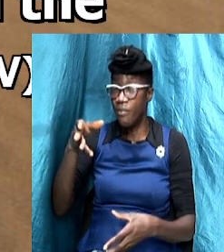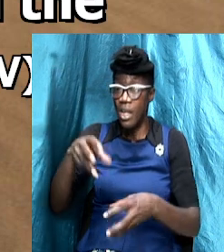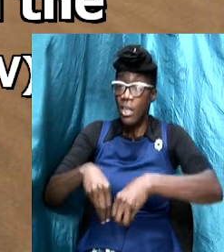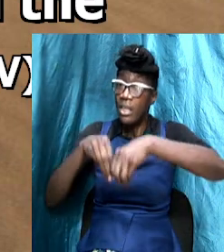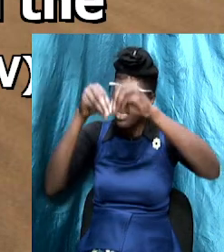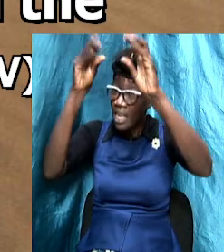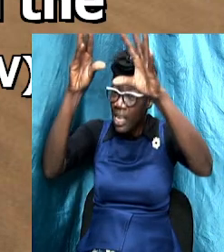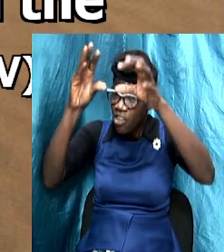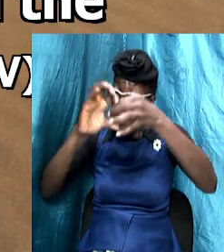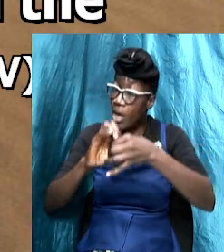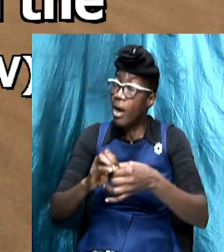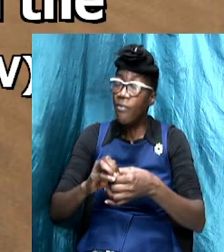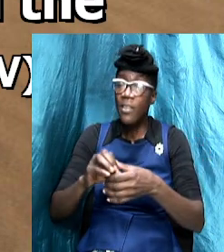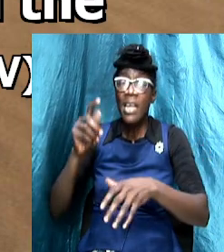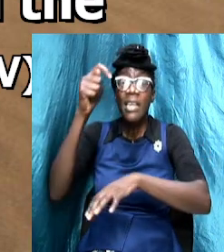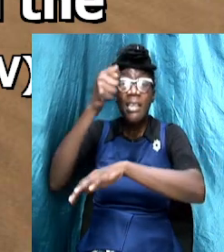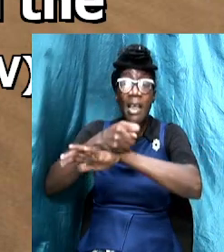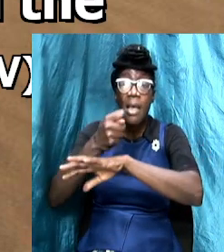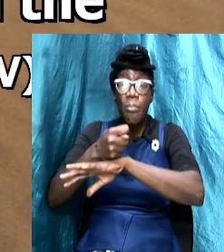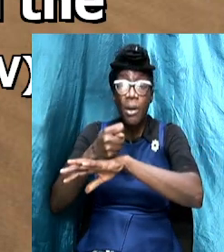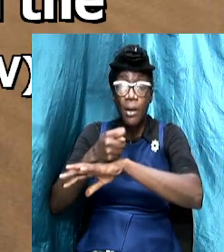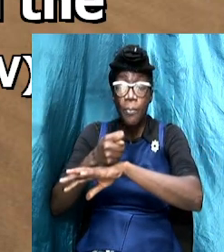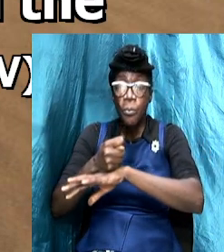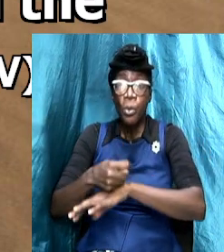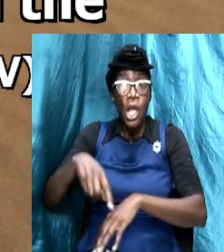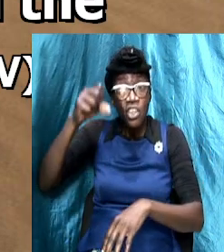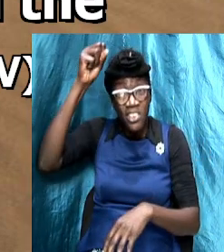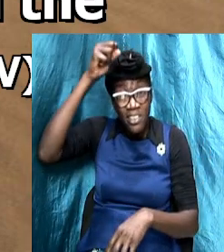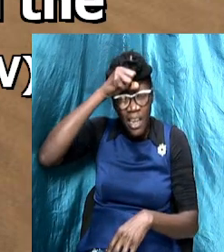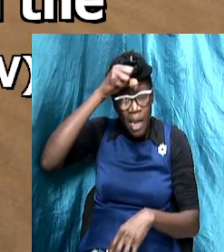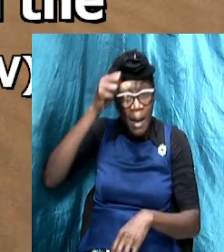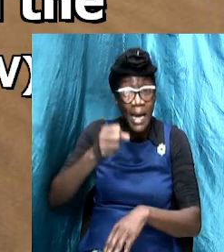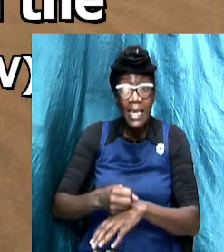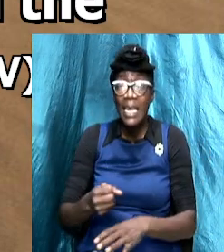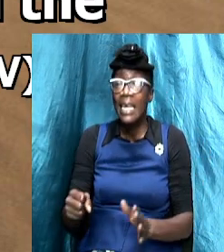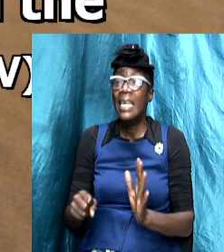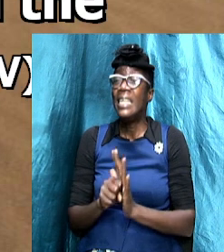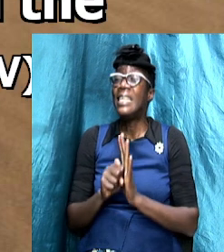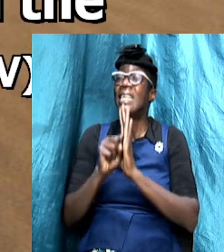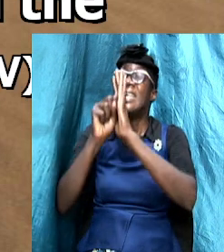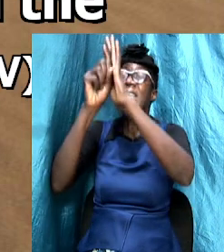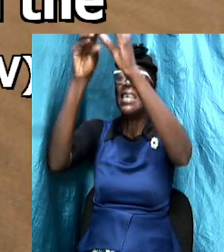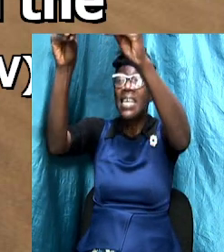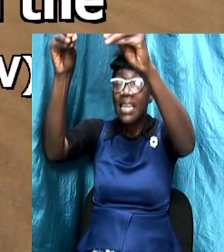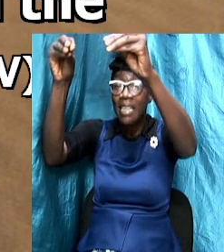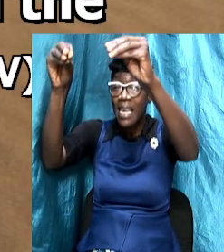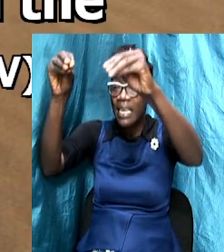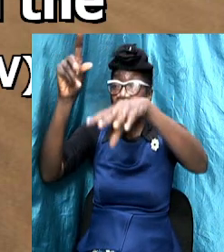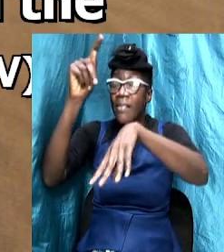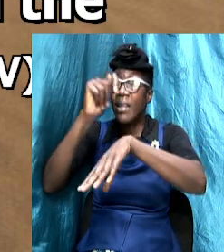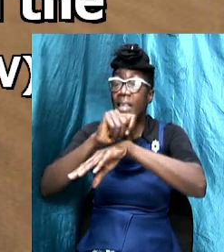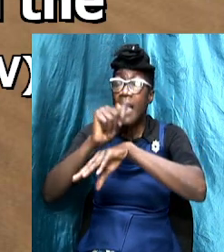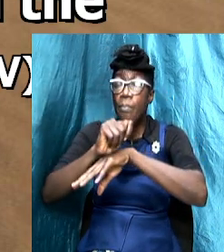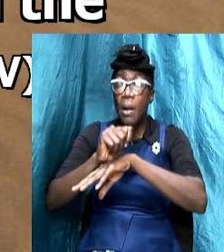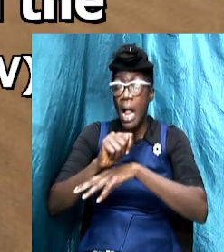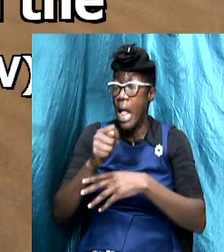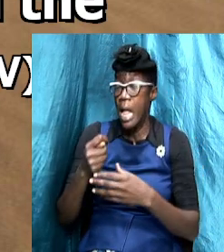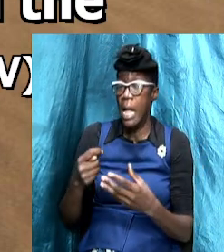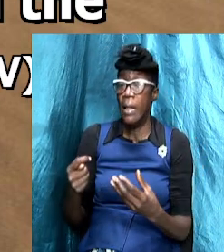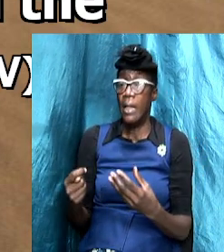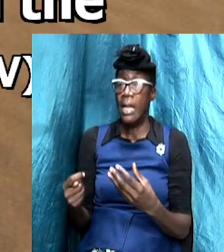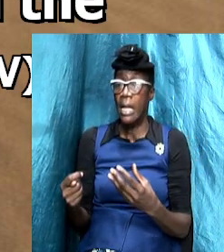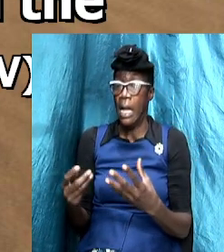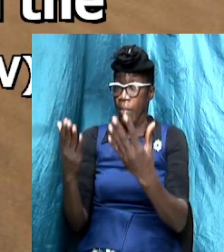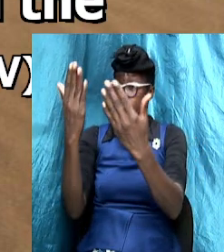when Solomon dedicated the temple, the presence of the Lord came down so rich that it said that